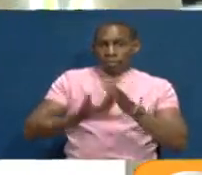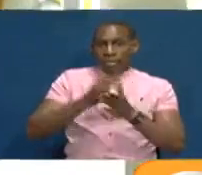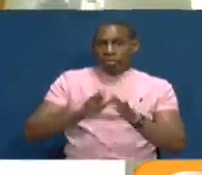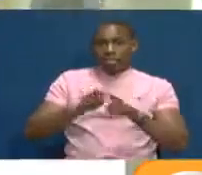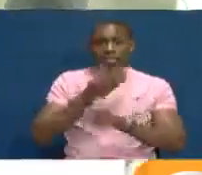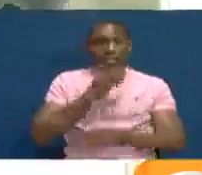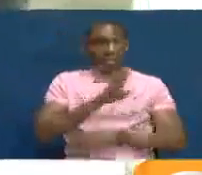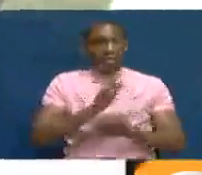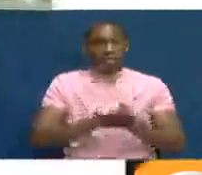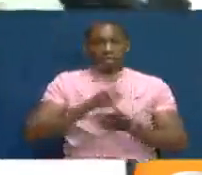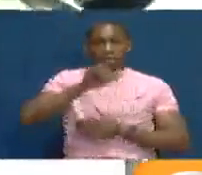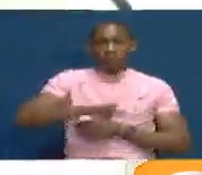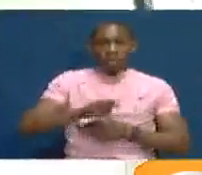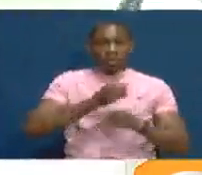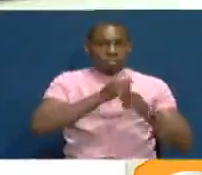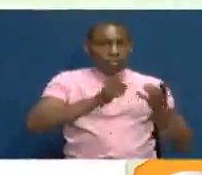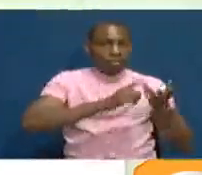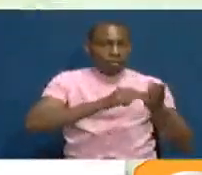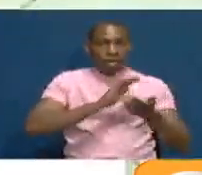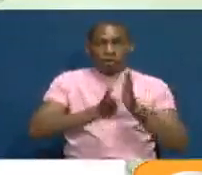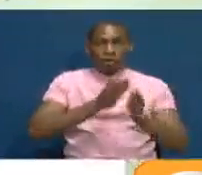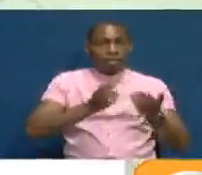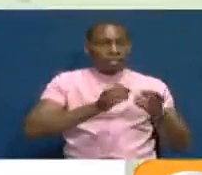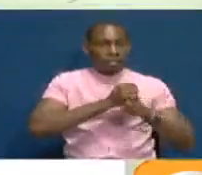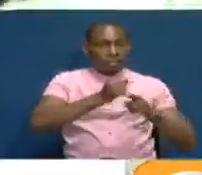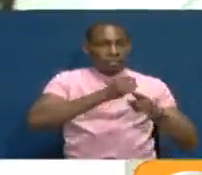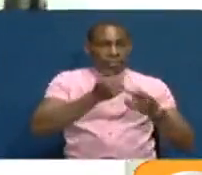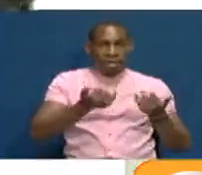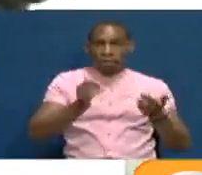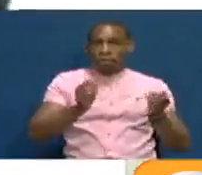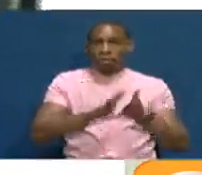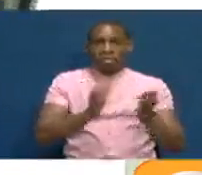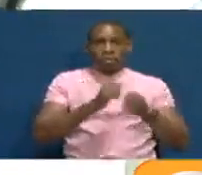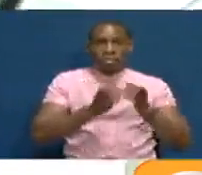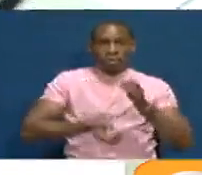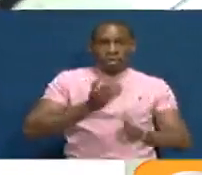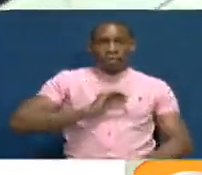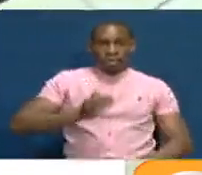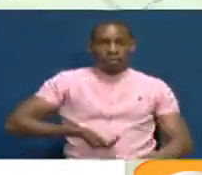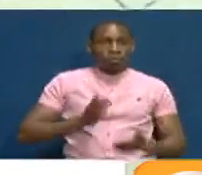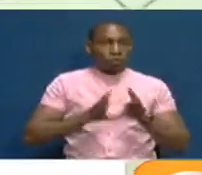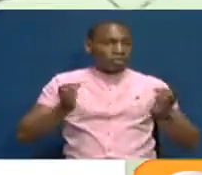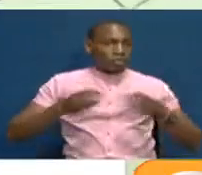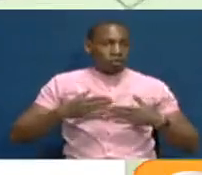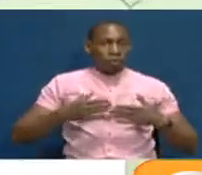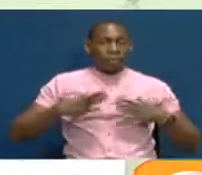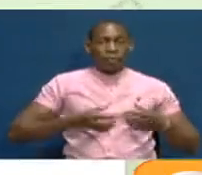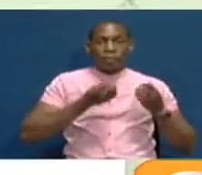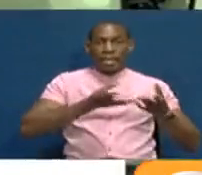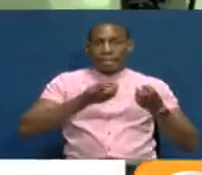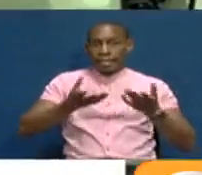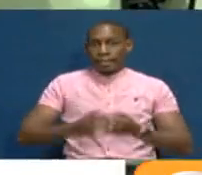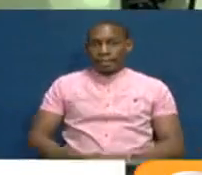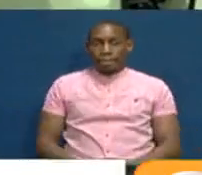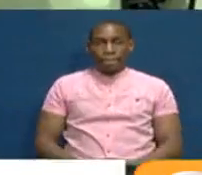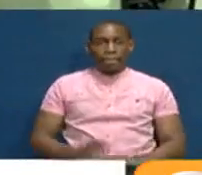that a man has low sperm count or no sperm and is therefore infertile comes as a shock to many.